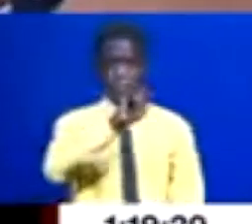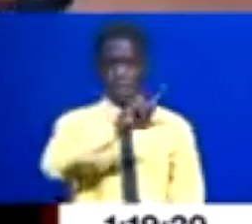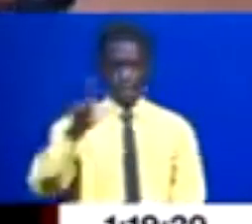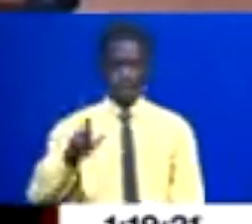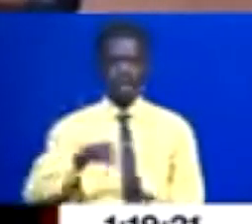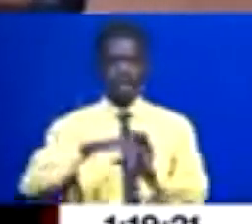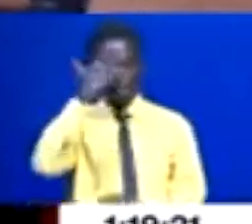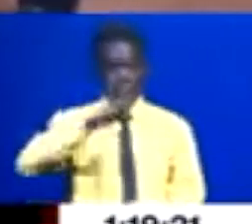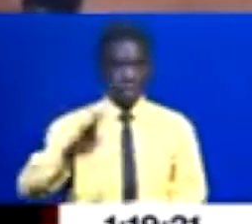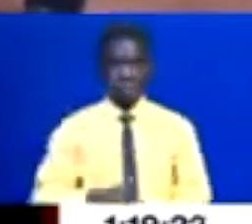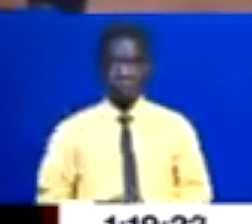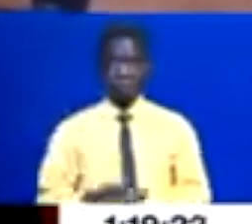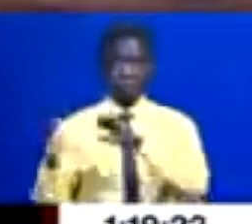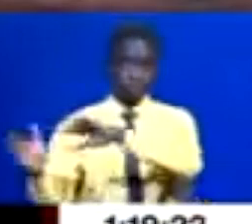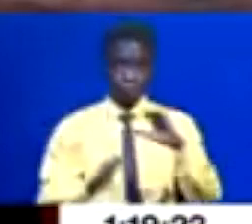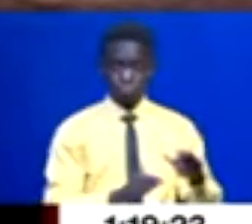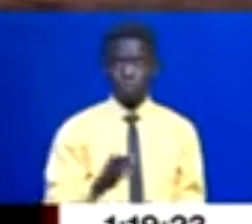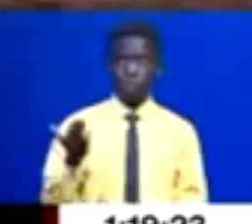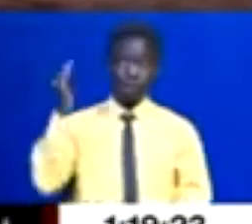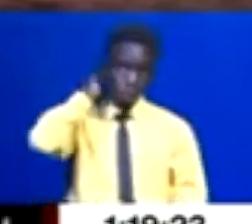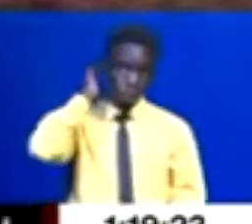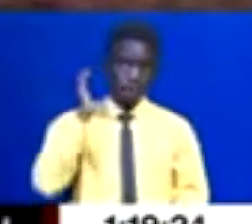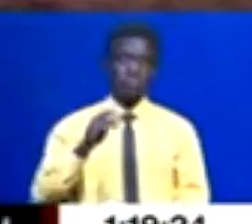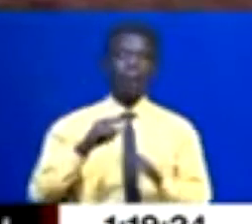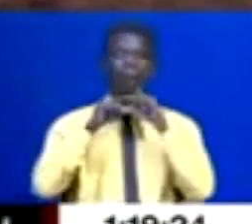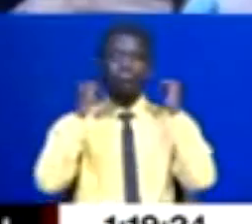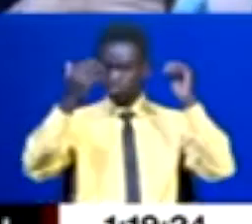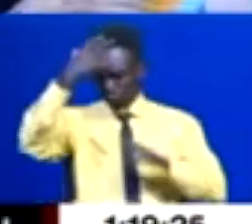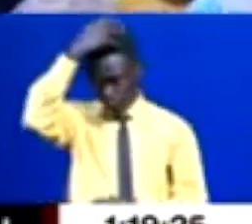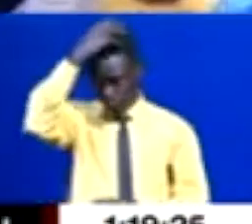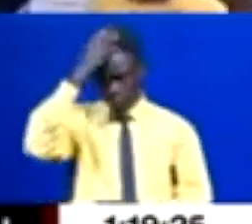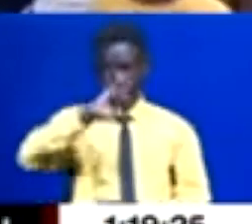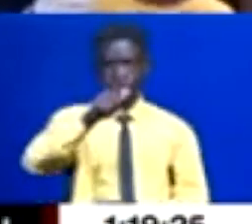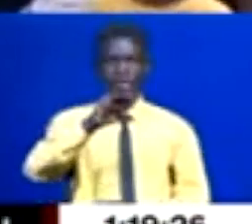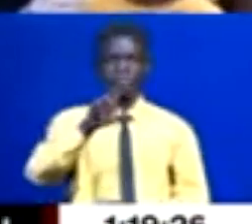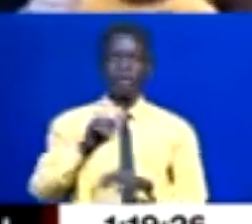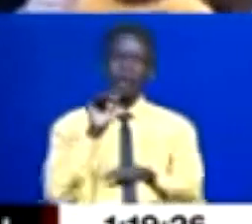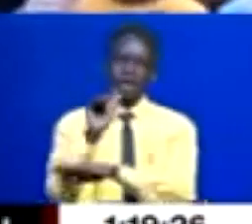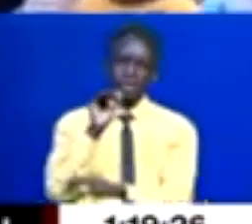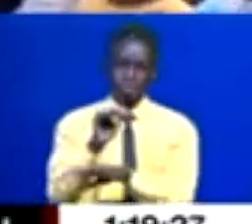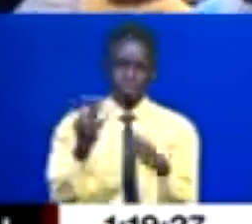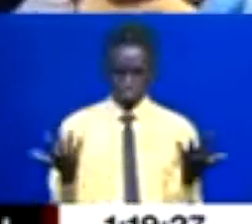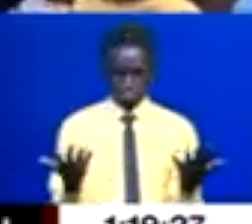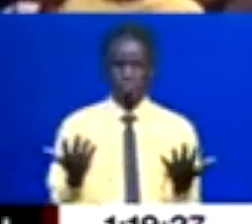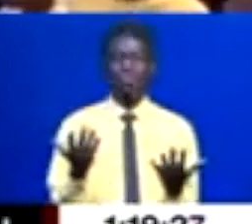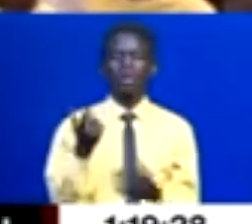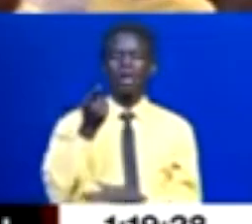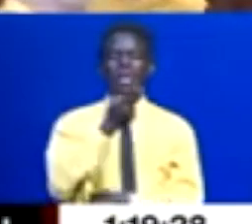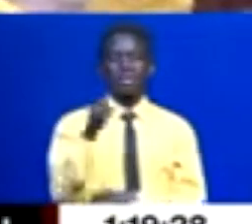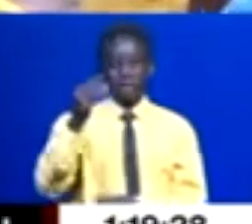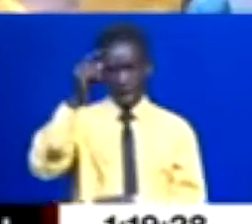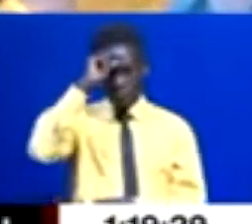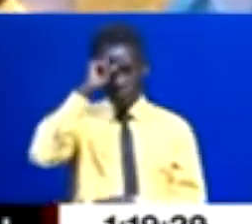Muranga Diocese Catholic Bishop James Mario Wainaina has urged the government to educate Kenyans on the suggested finance bill